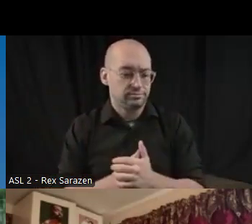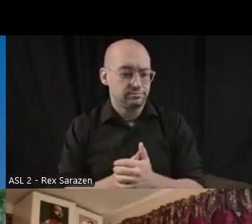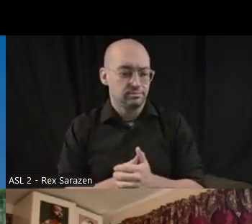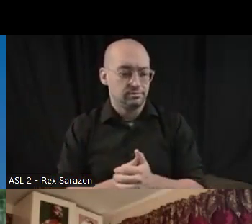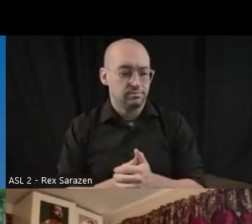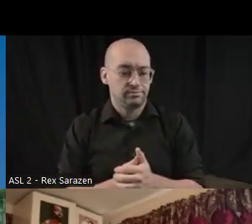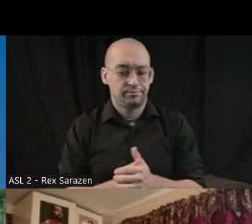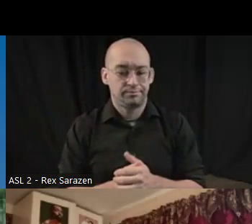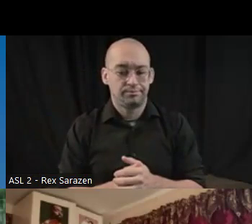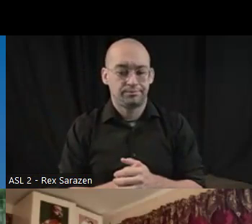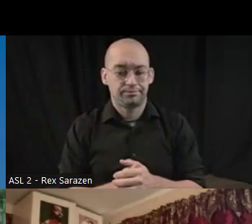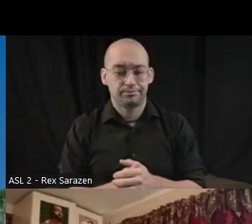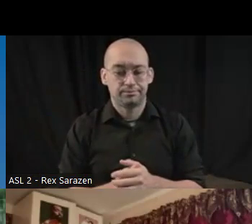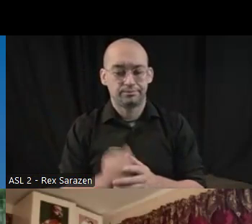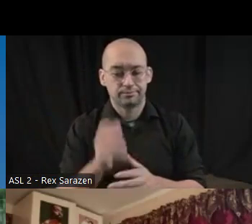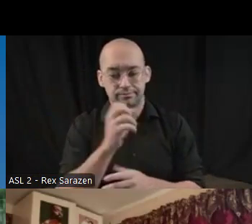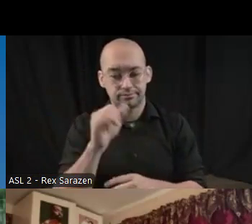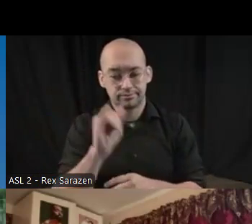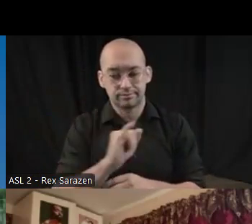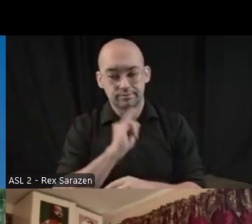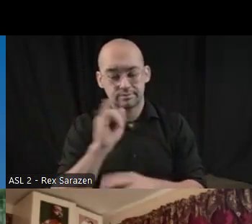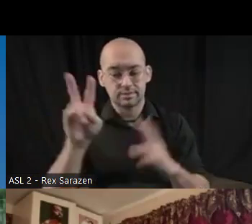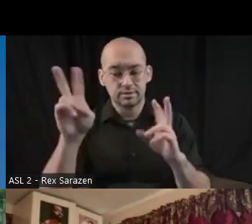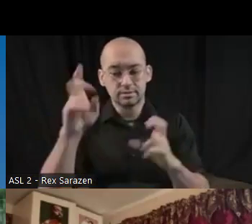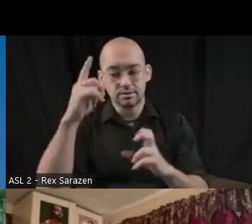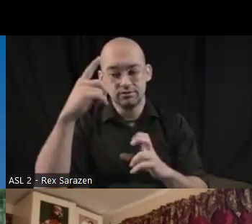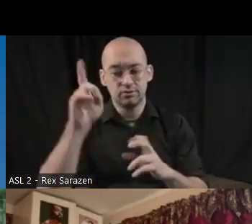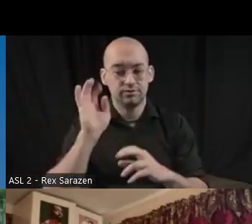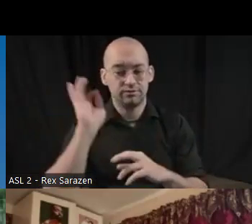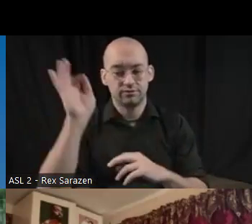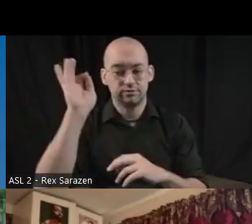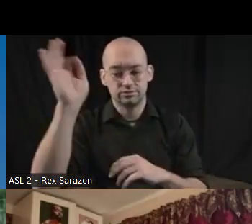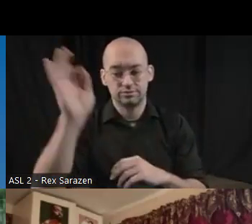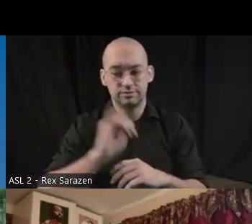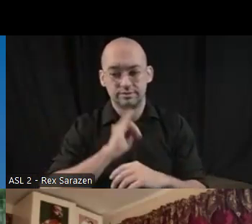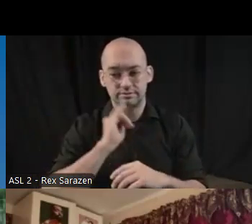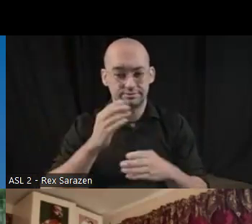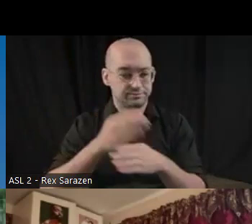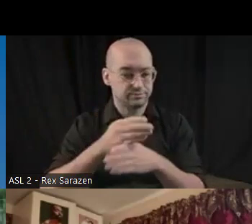But yes, maybe that is a topic for a future, the intersectionality pieces.